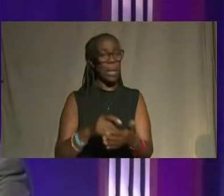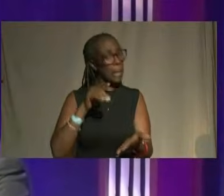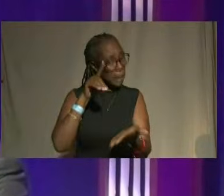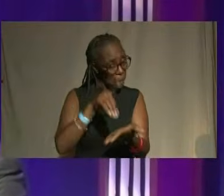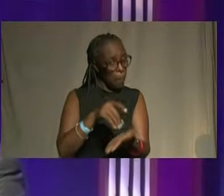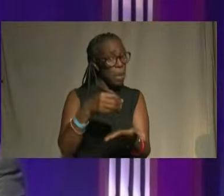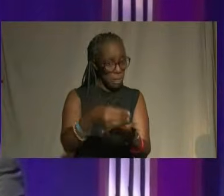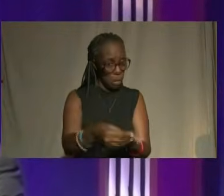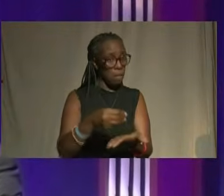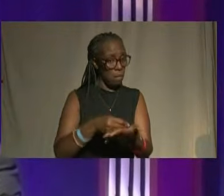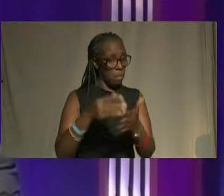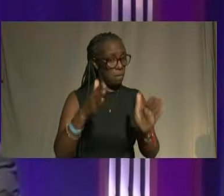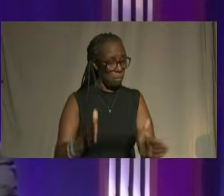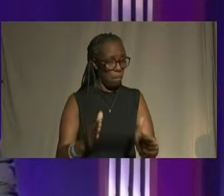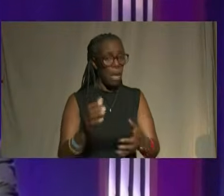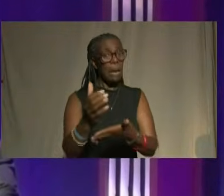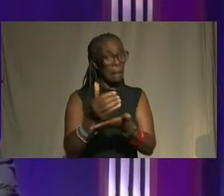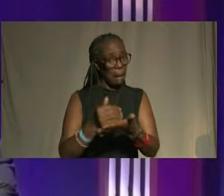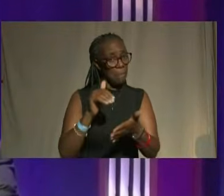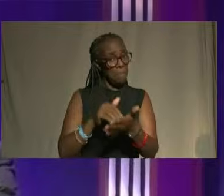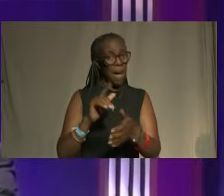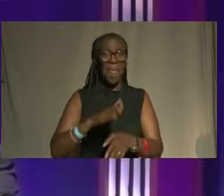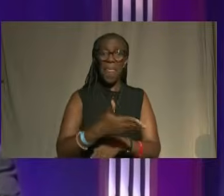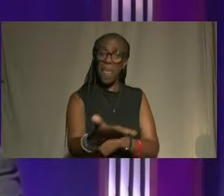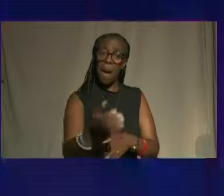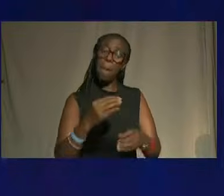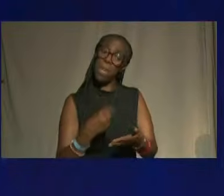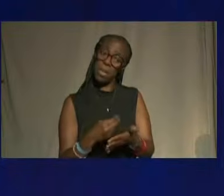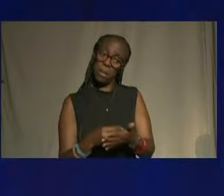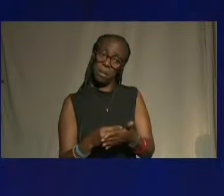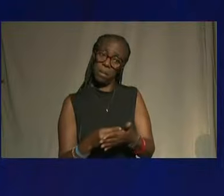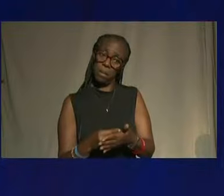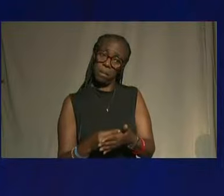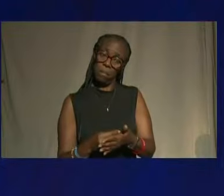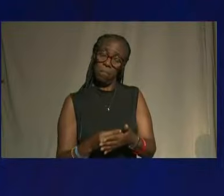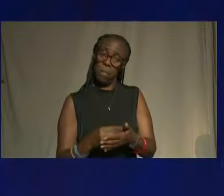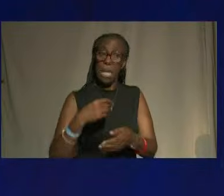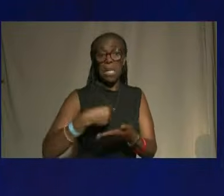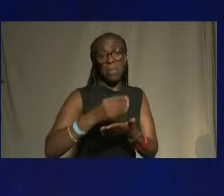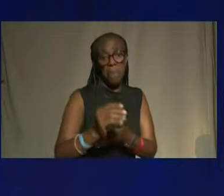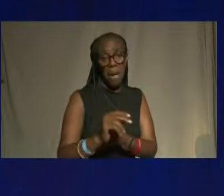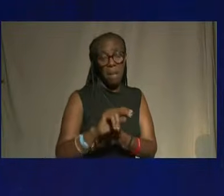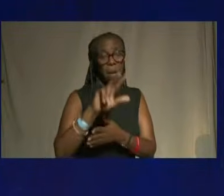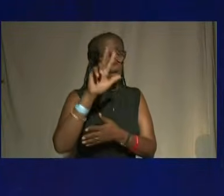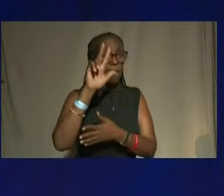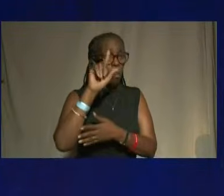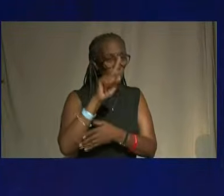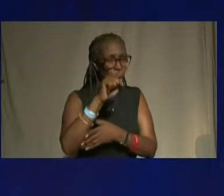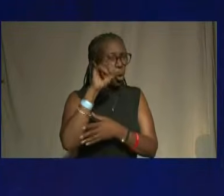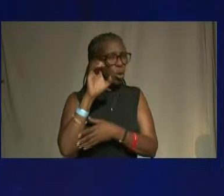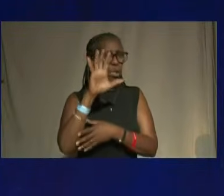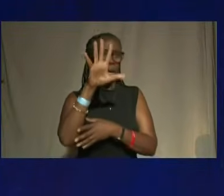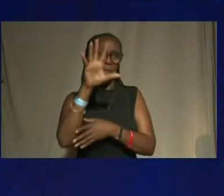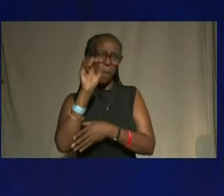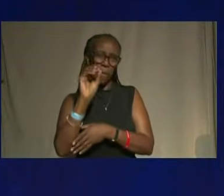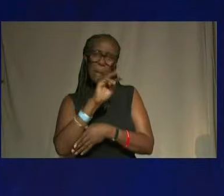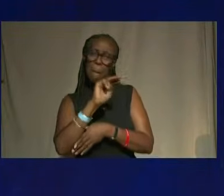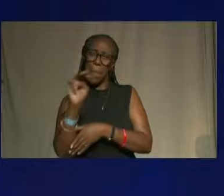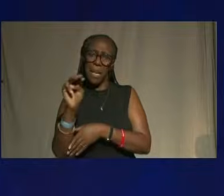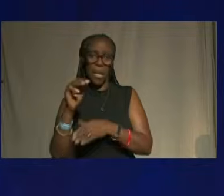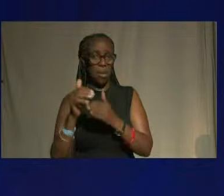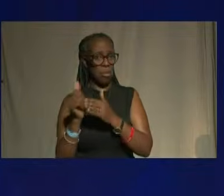report published. The country spent $150 million on a FinSAC commission, and all know we can't get the